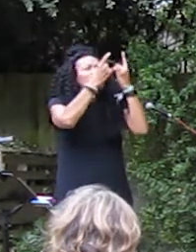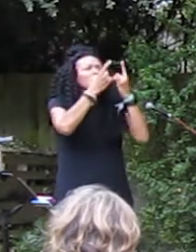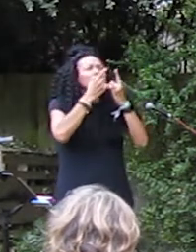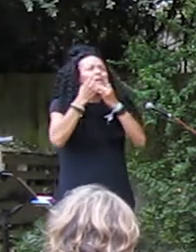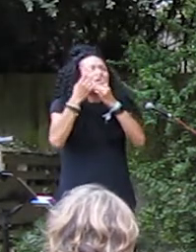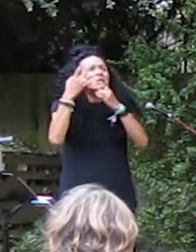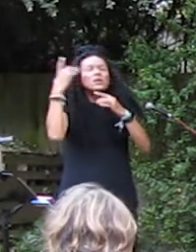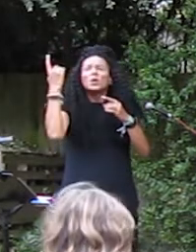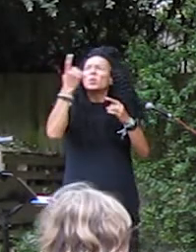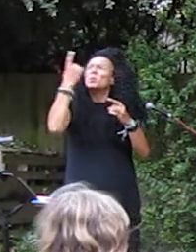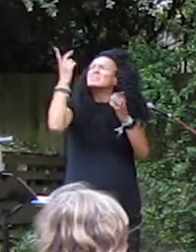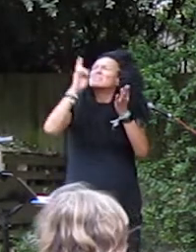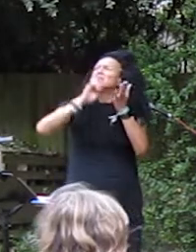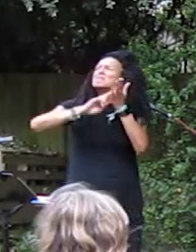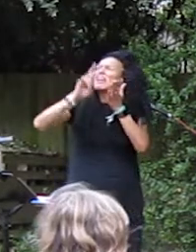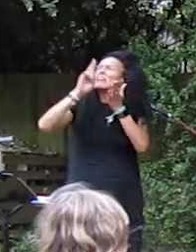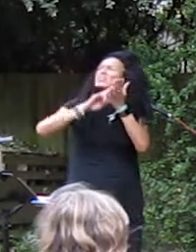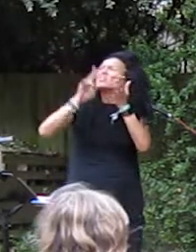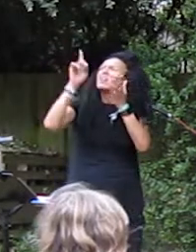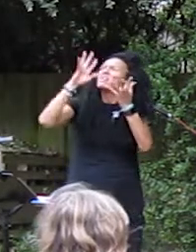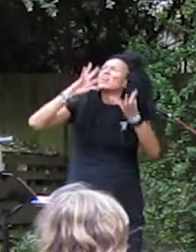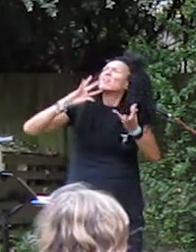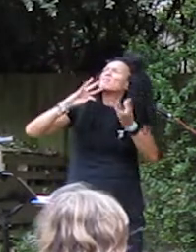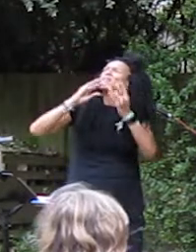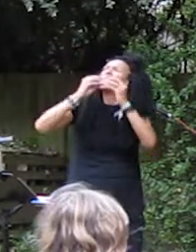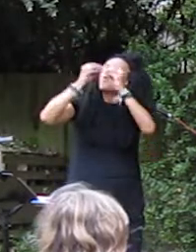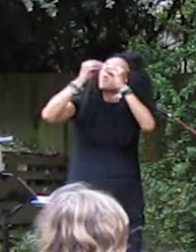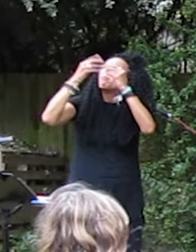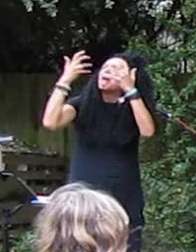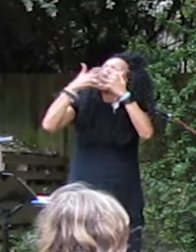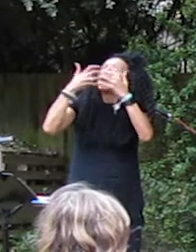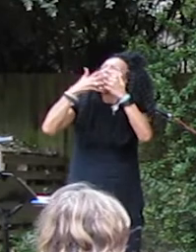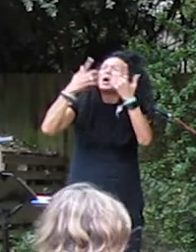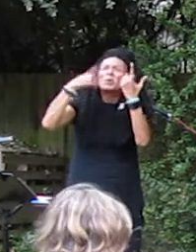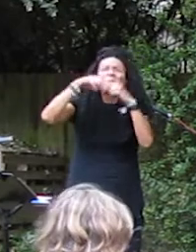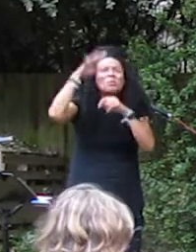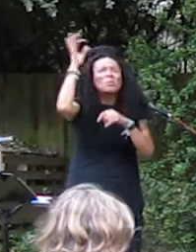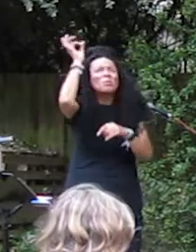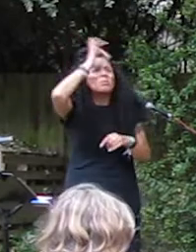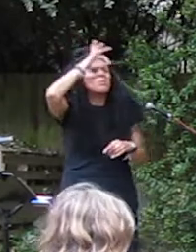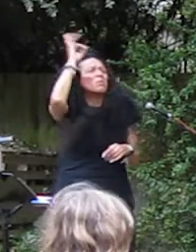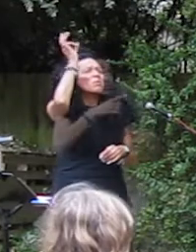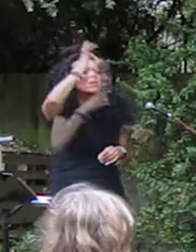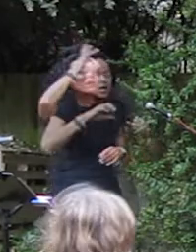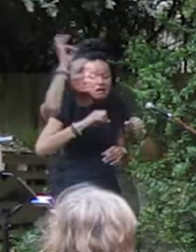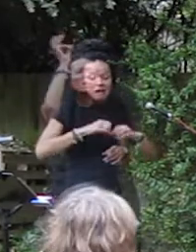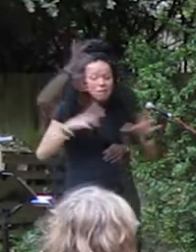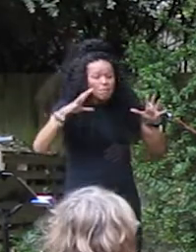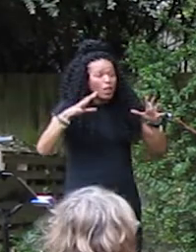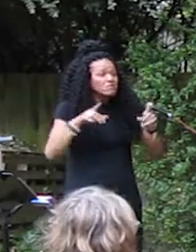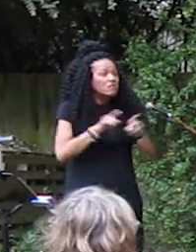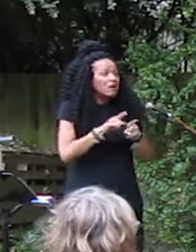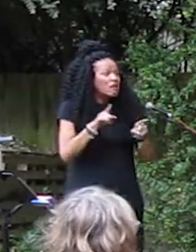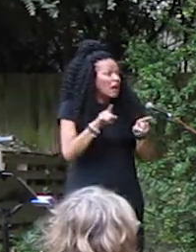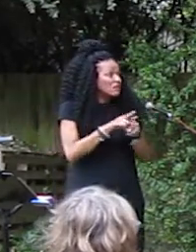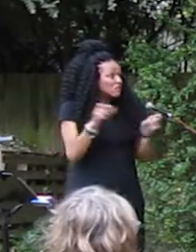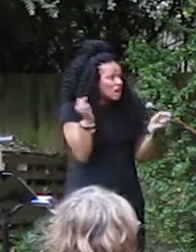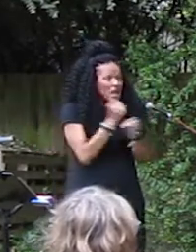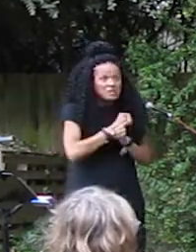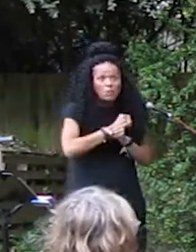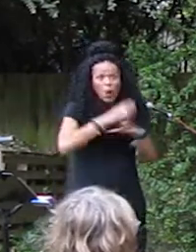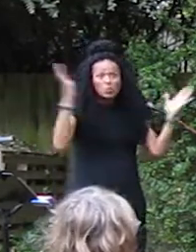whose nature we can form no idea. Such as